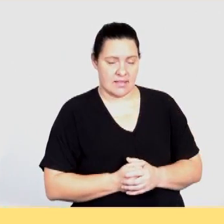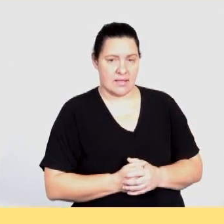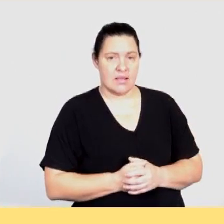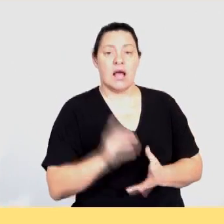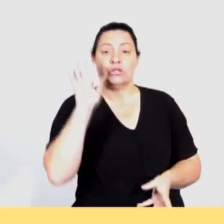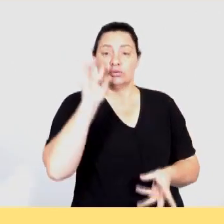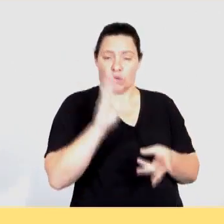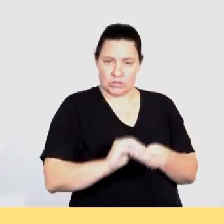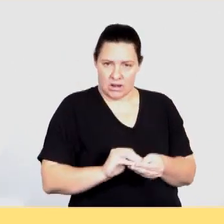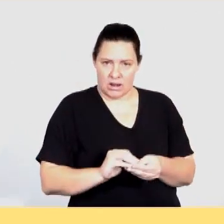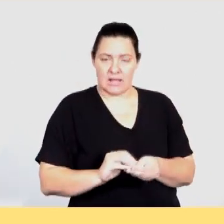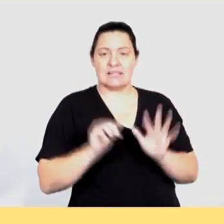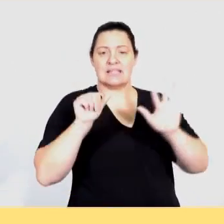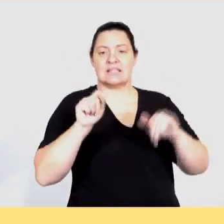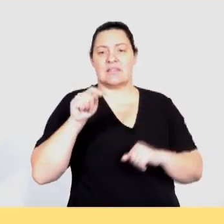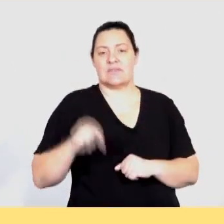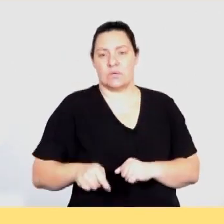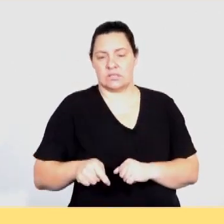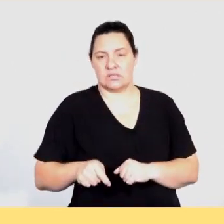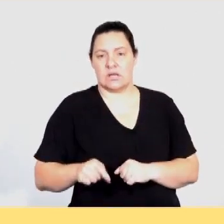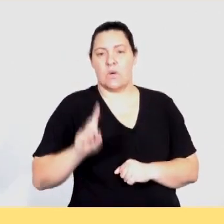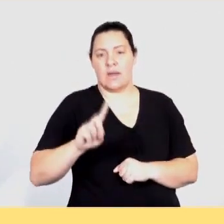right. And then the total is